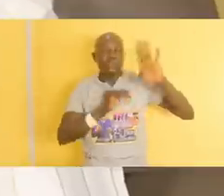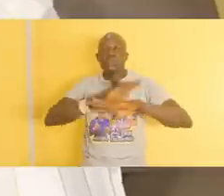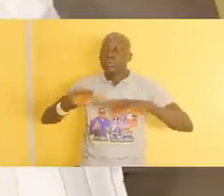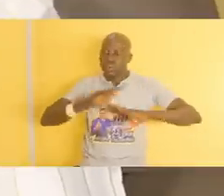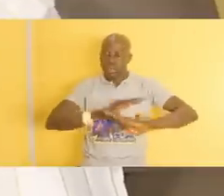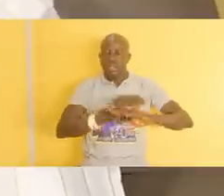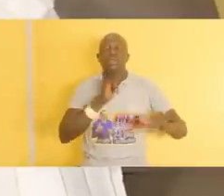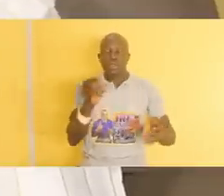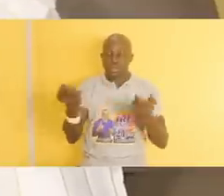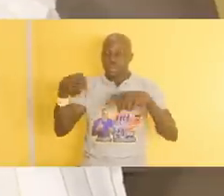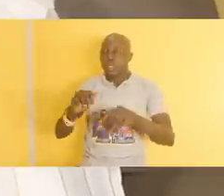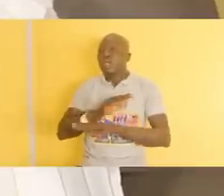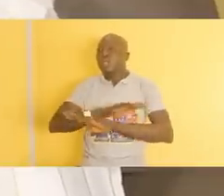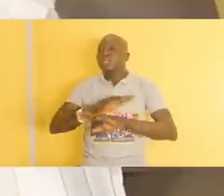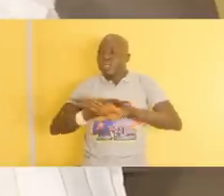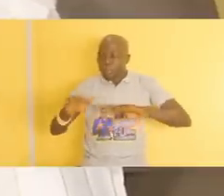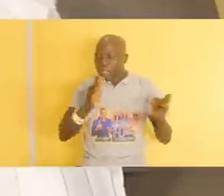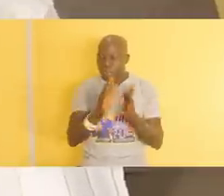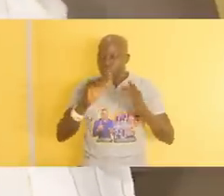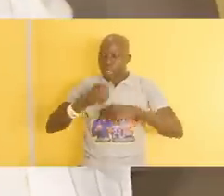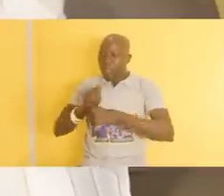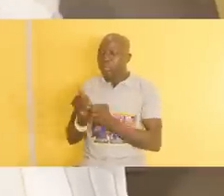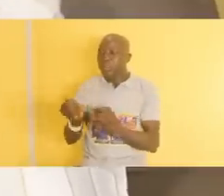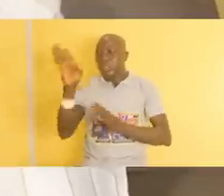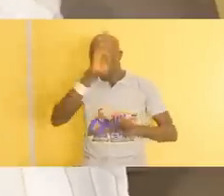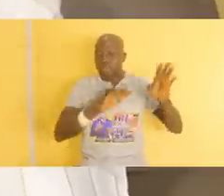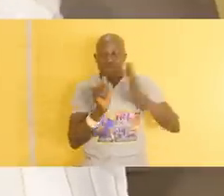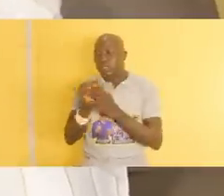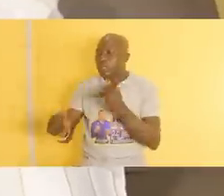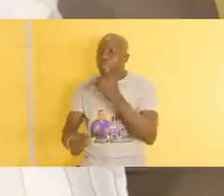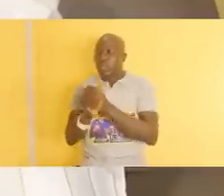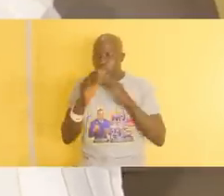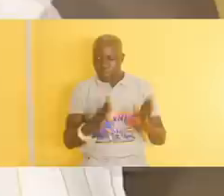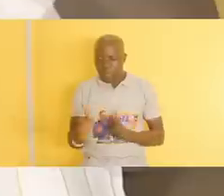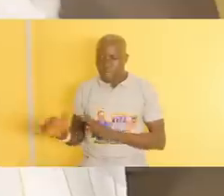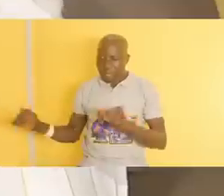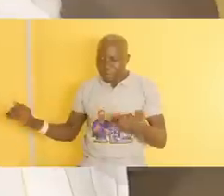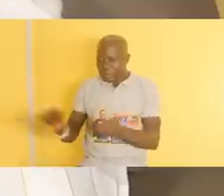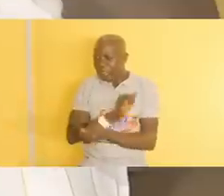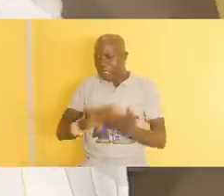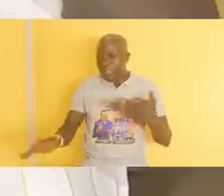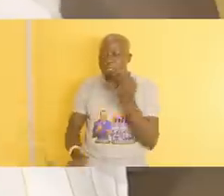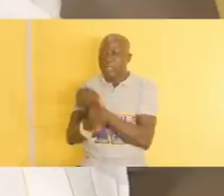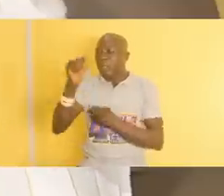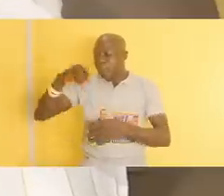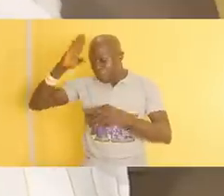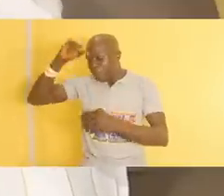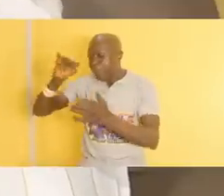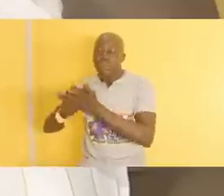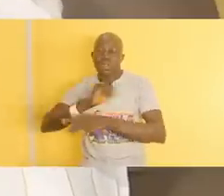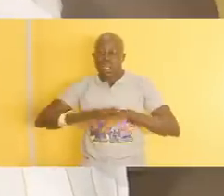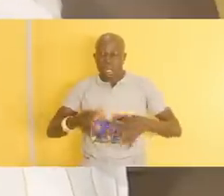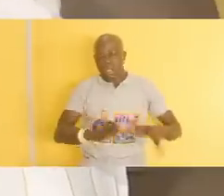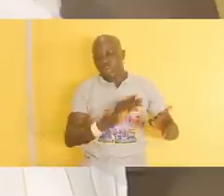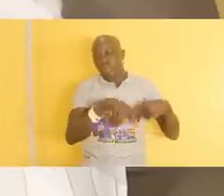basu ju youtube fa o bu ti je kiyan ni plan the bad that make you to focus ta de garu that was scattering o bu eniyan ni is part of men ki je yan lo